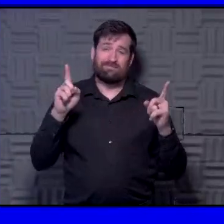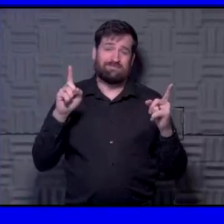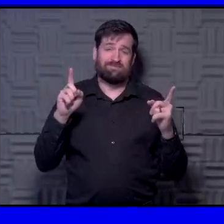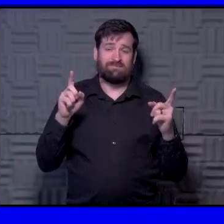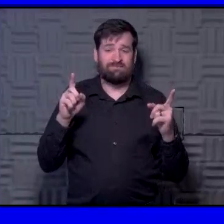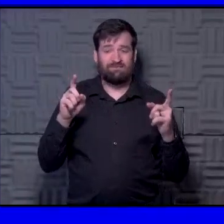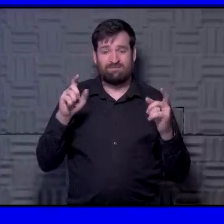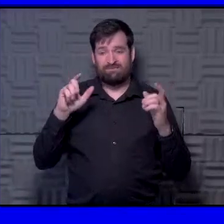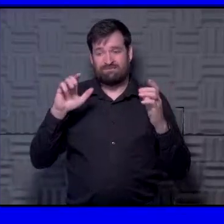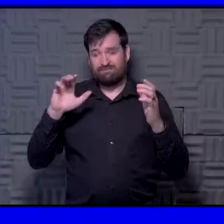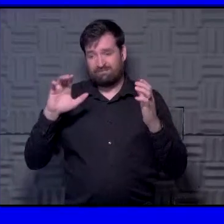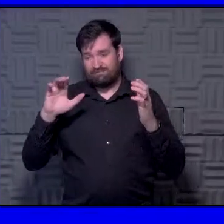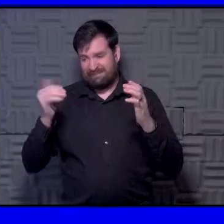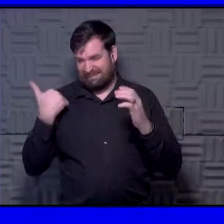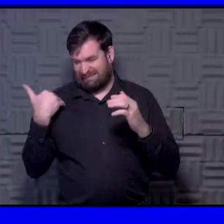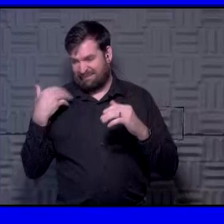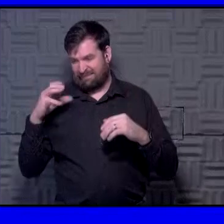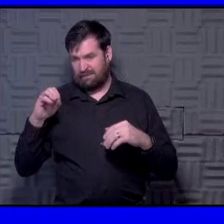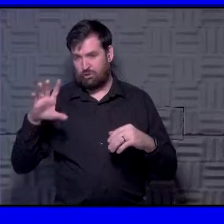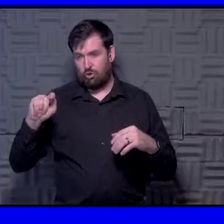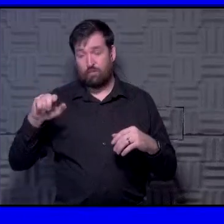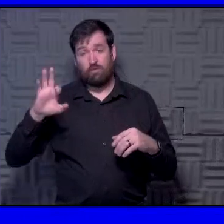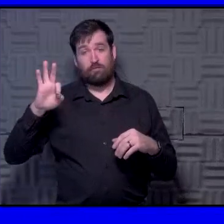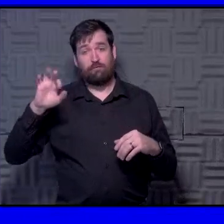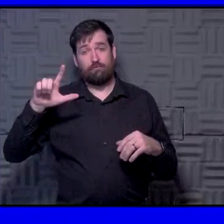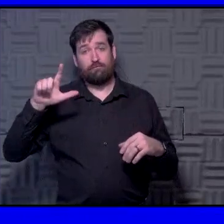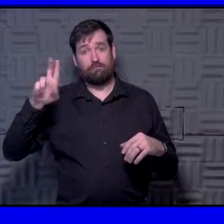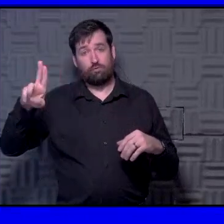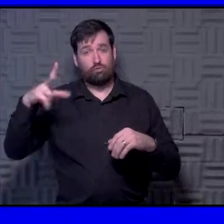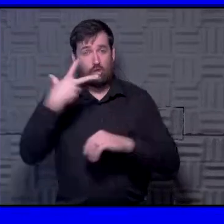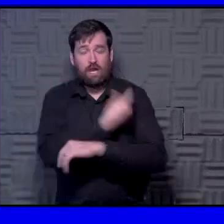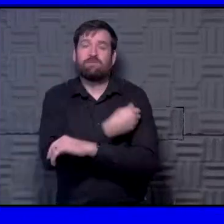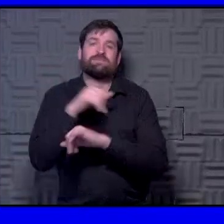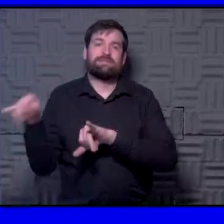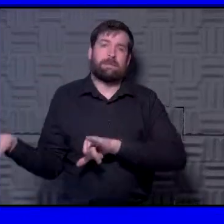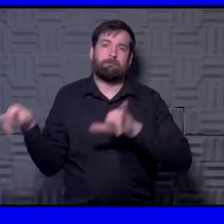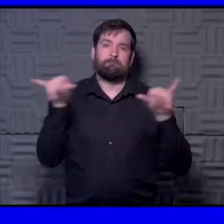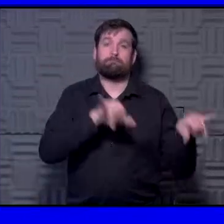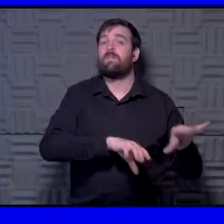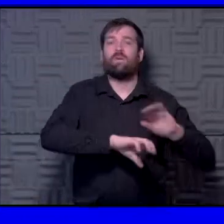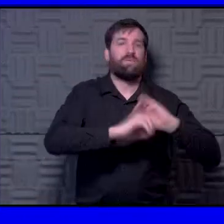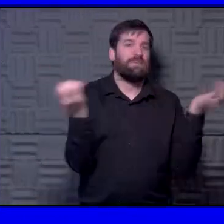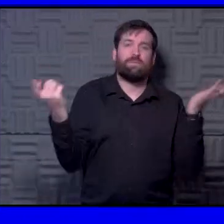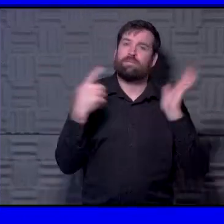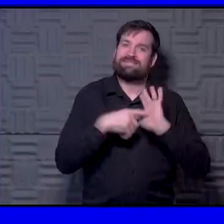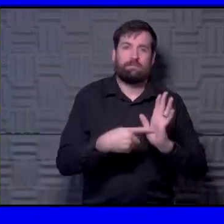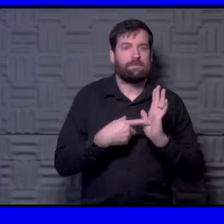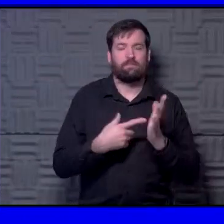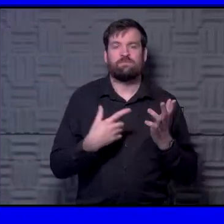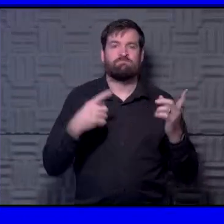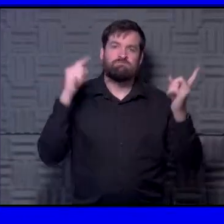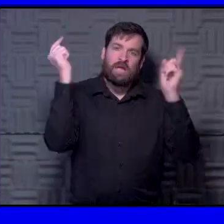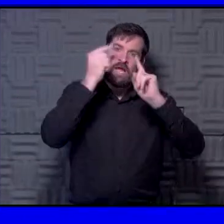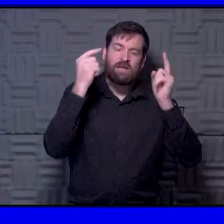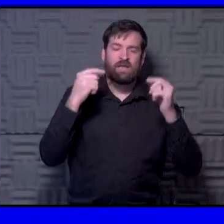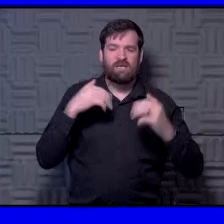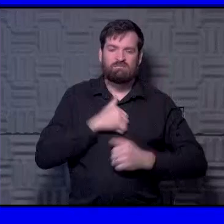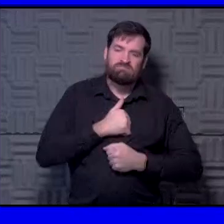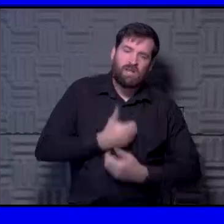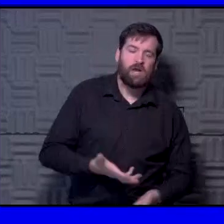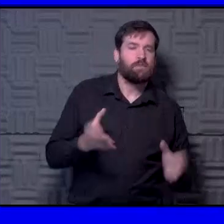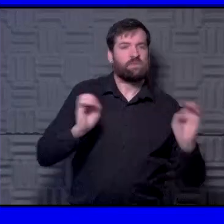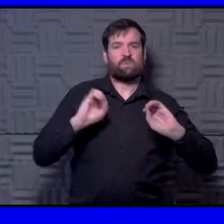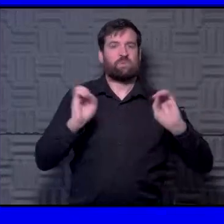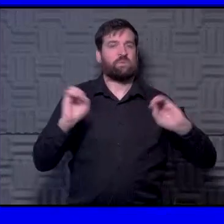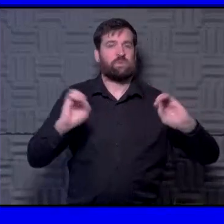than in October when I got the influenza Flu shot. vaccine. I didn't have any of the other systemic symptoms such as headache or fatigue or anything like